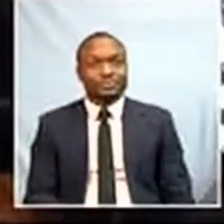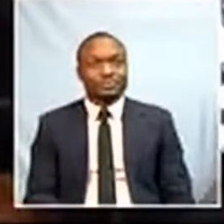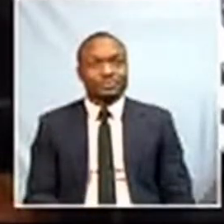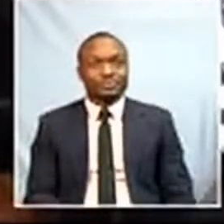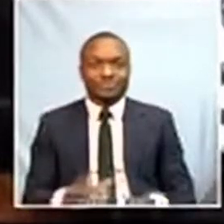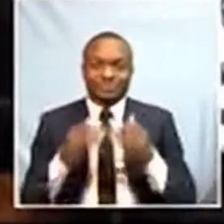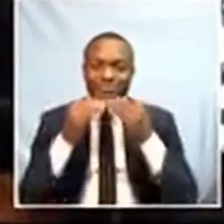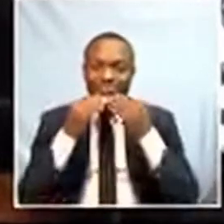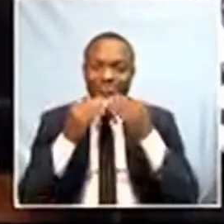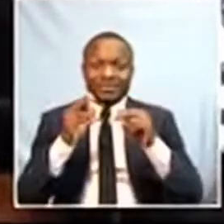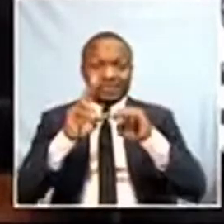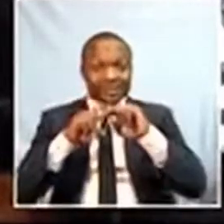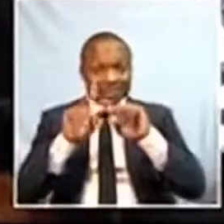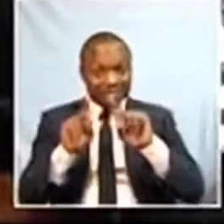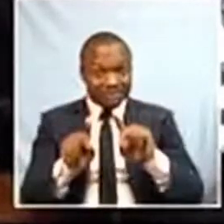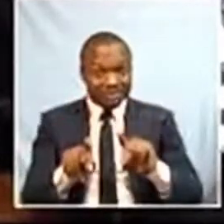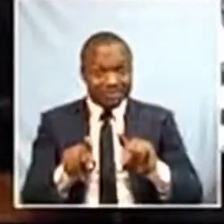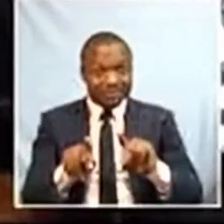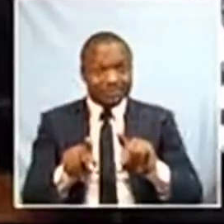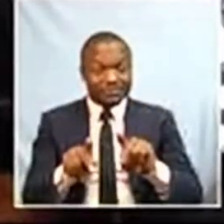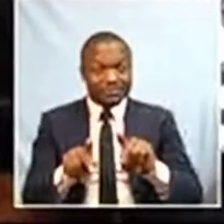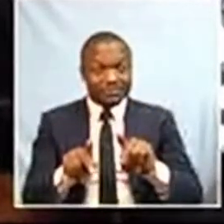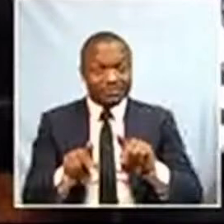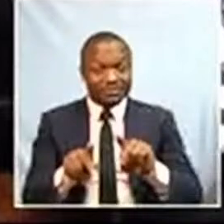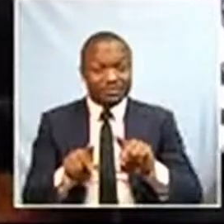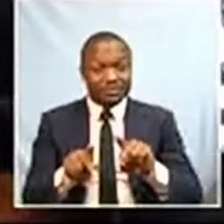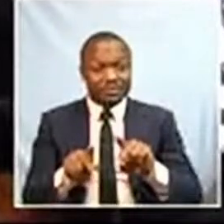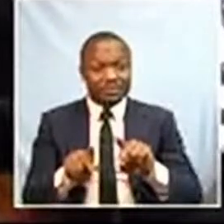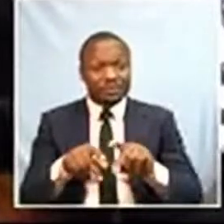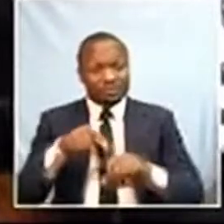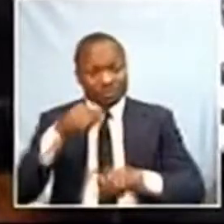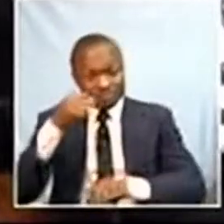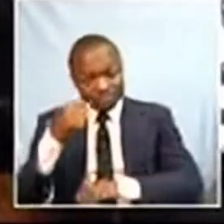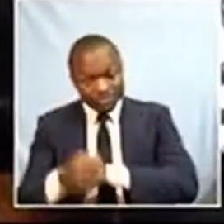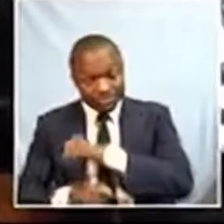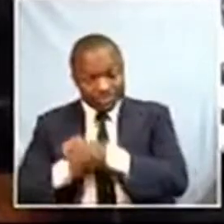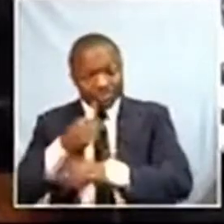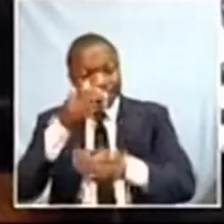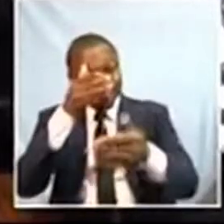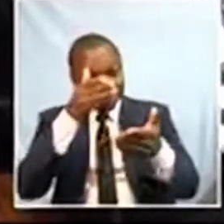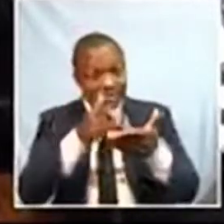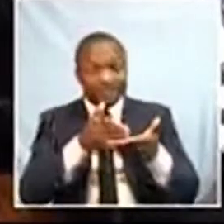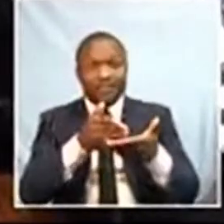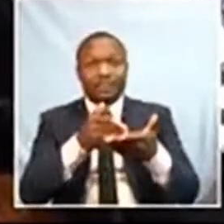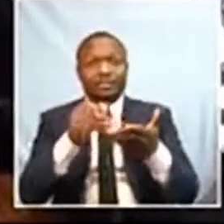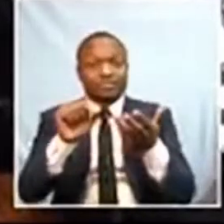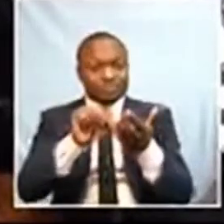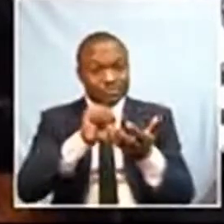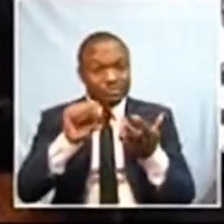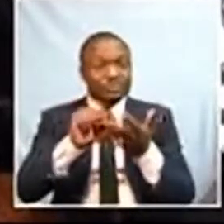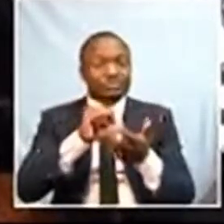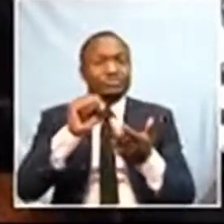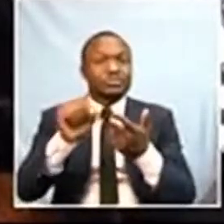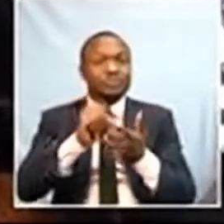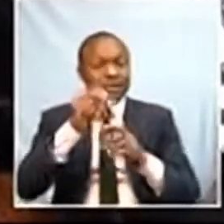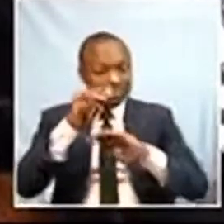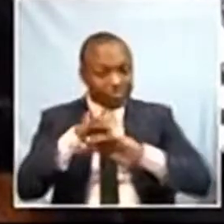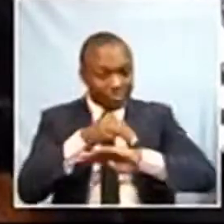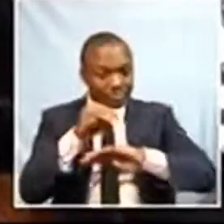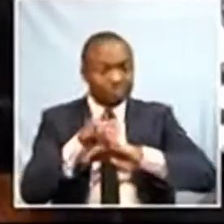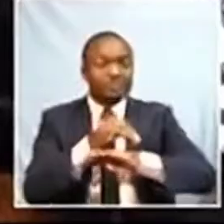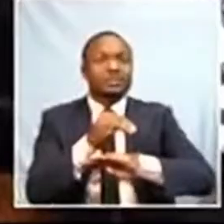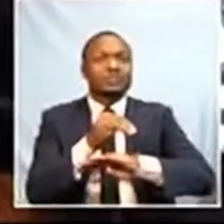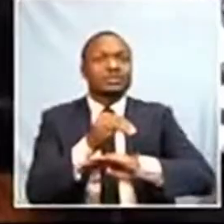Thank you, Chair. We've been struggling on these loans. The statistics I've just calculated based